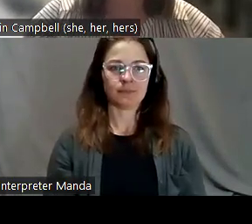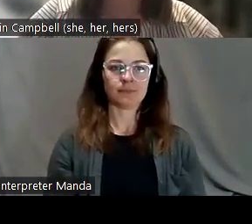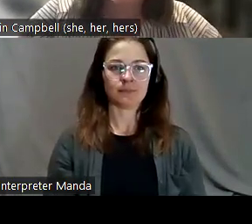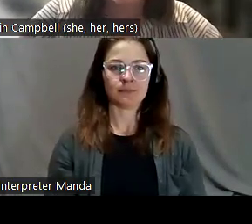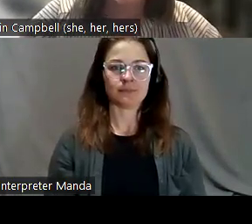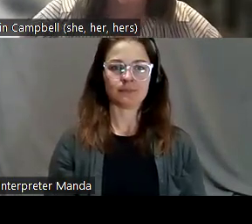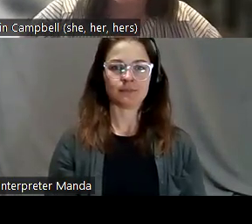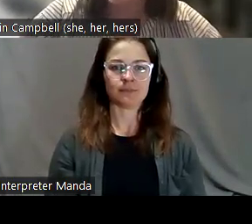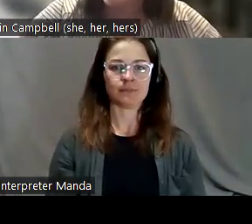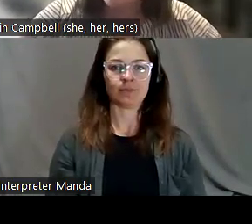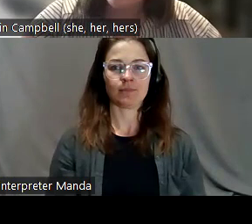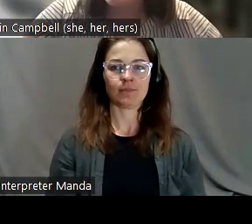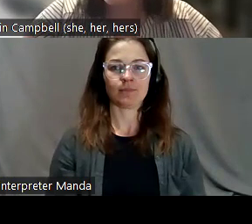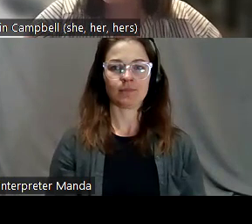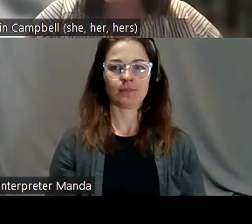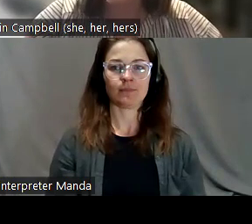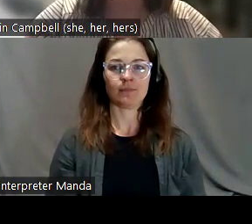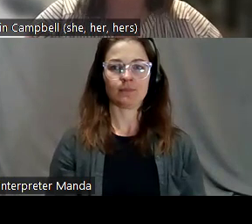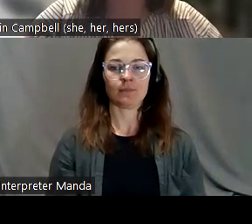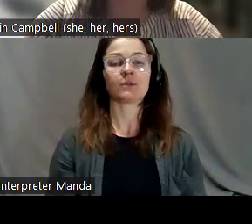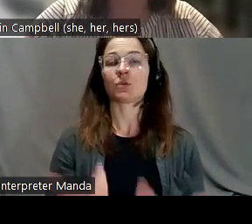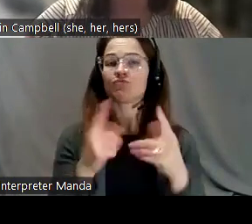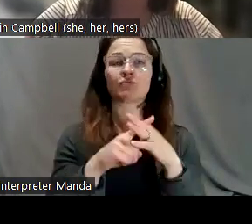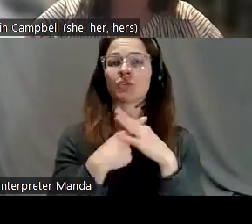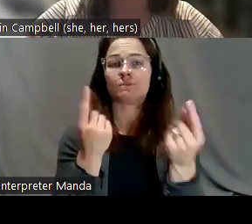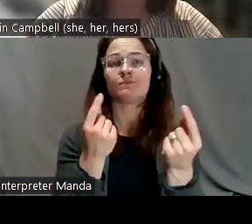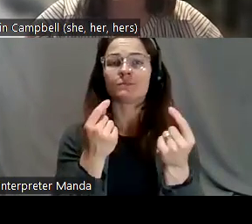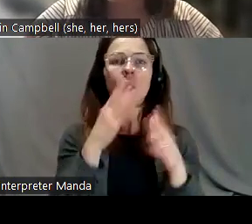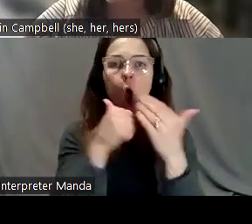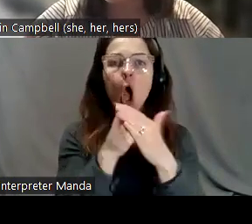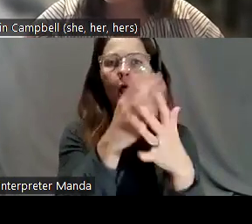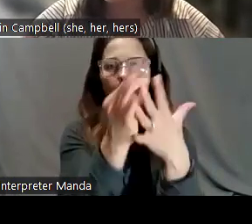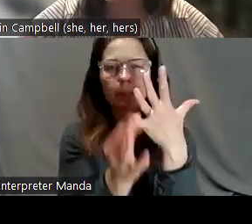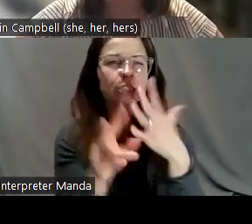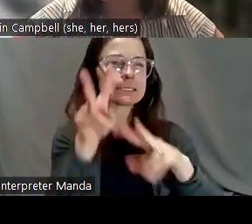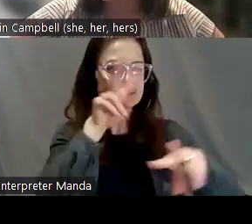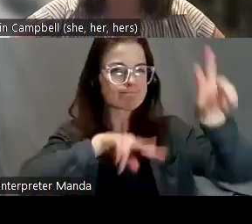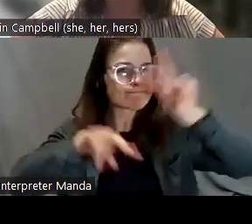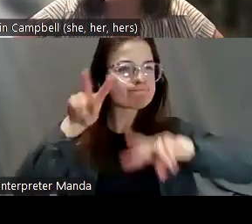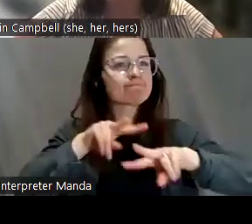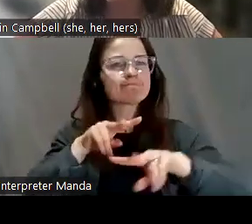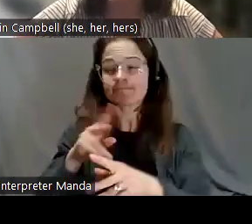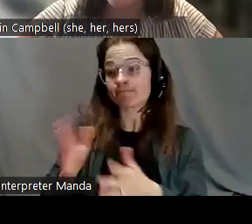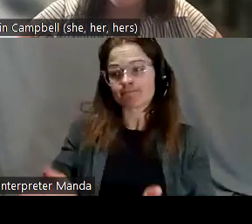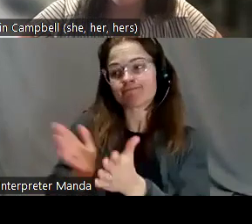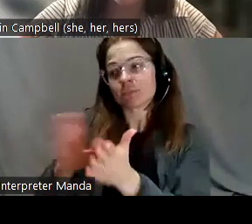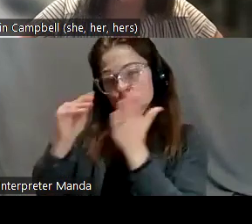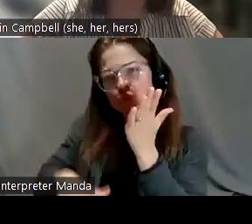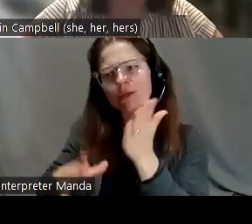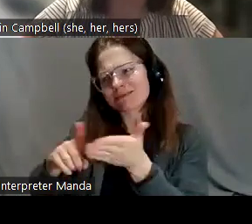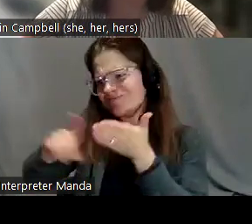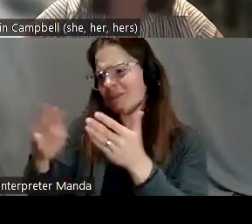So we start with evaluating all options first. We first encourage our students to do some of the investigating on their